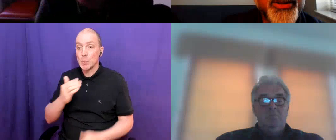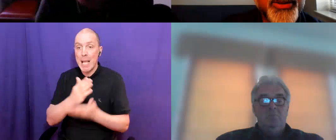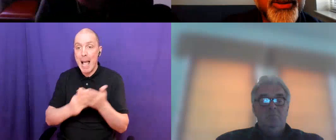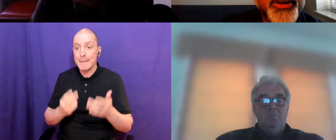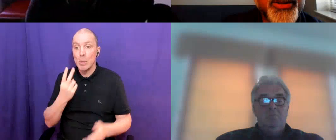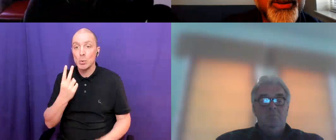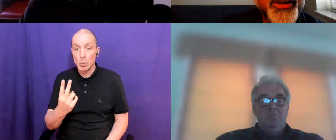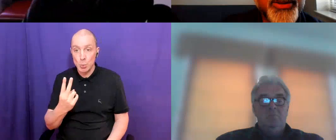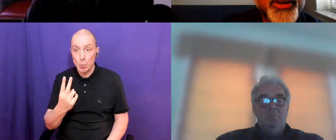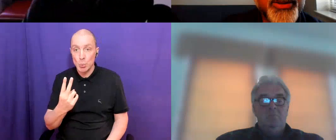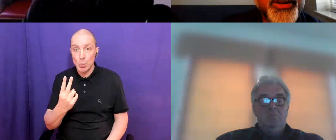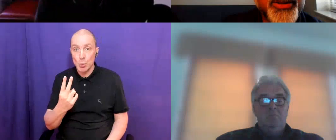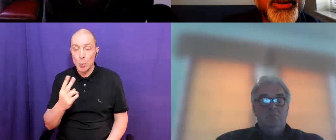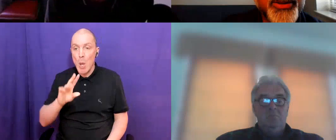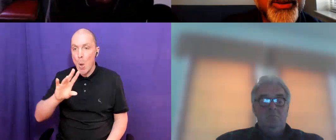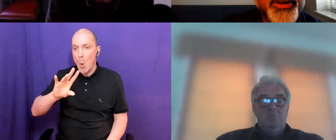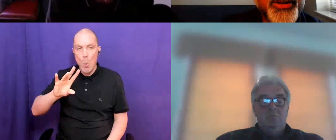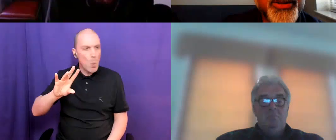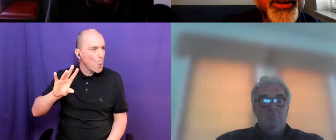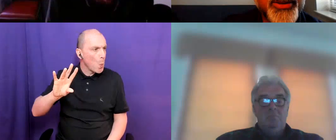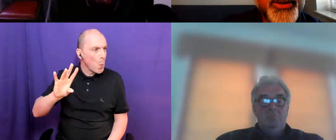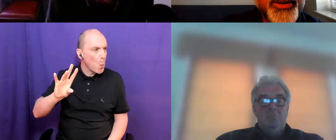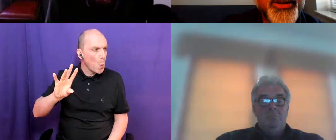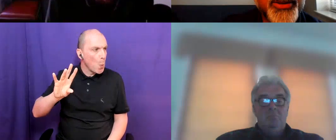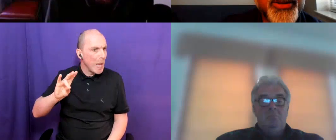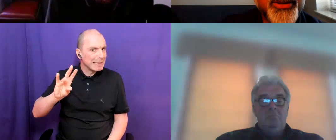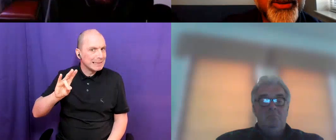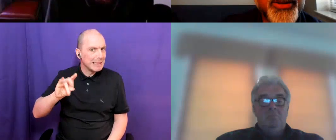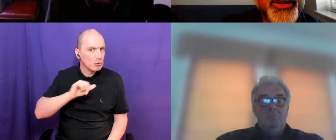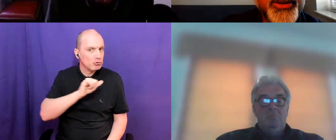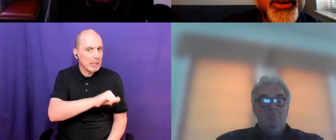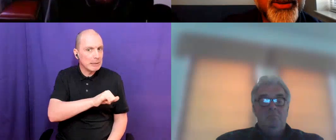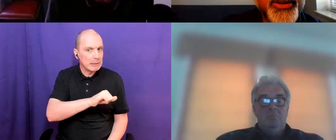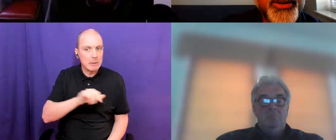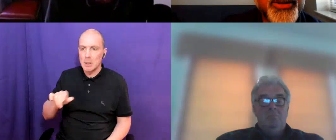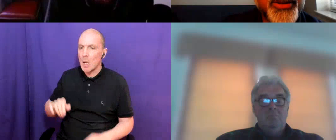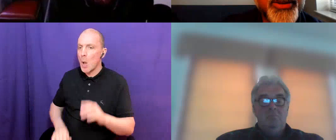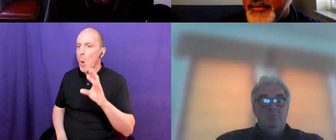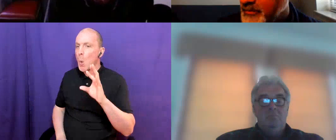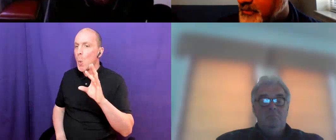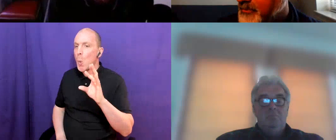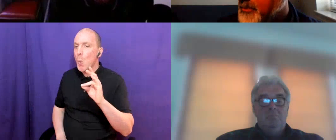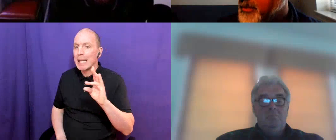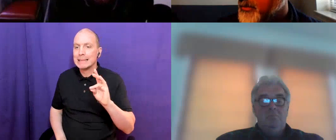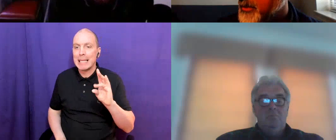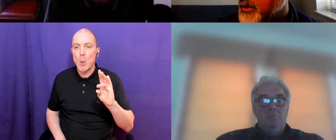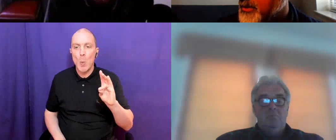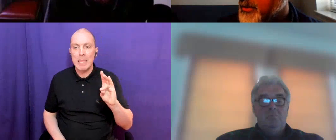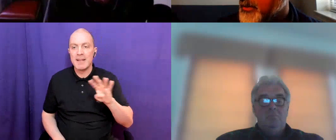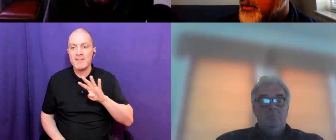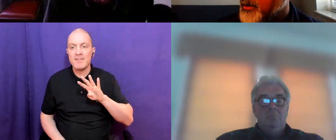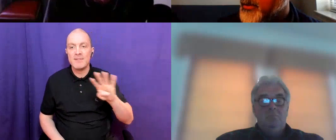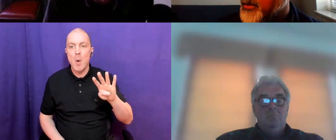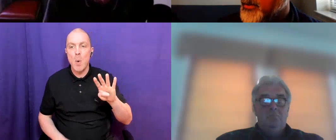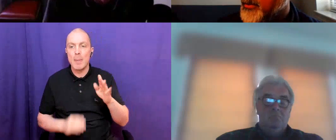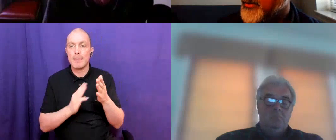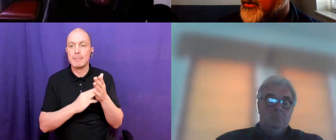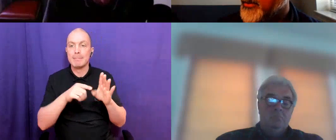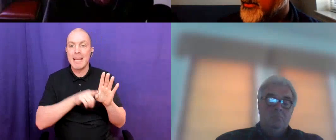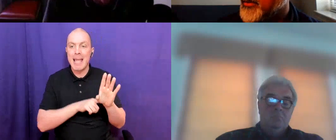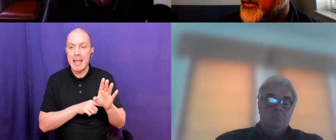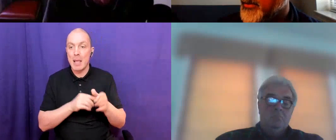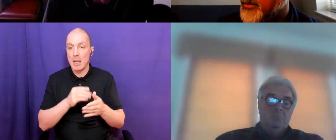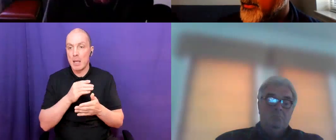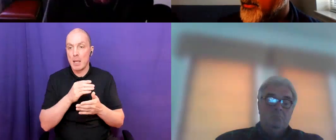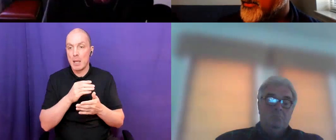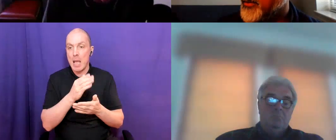the Wednesday, isn't it, Gordon? Yeah. It's the Wednesday, which is the 4th of May. Yep, At and it's at 2:30. the